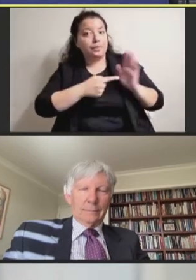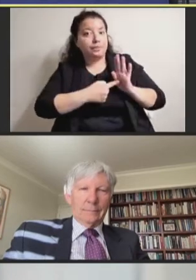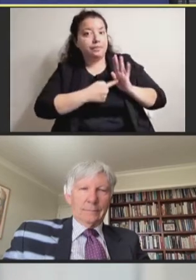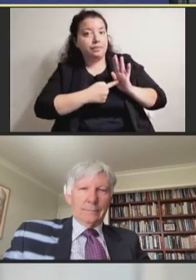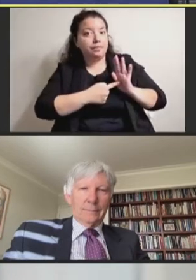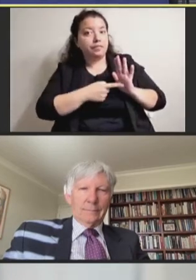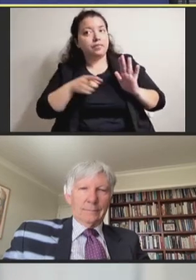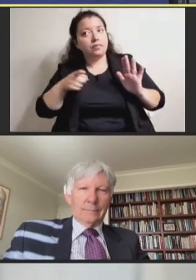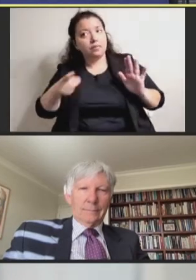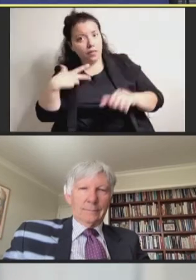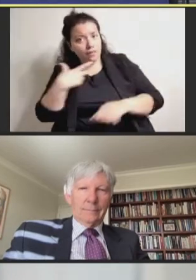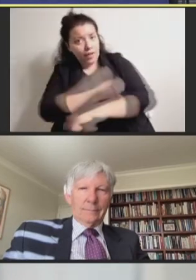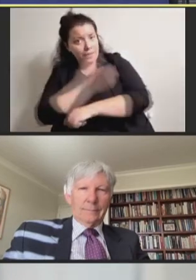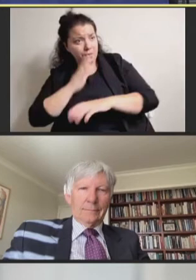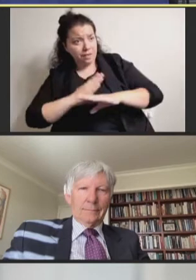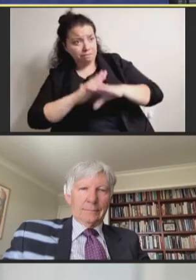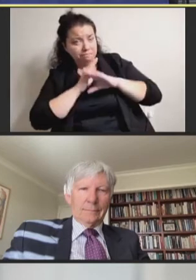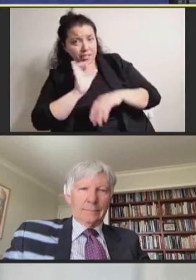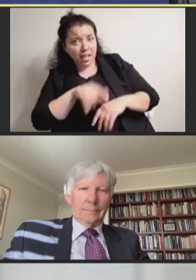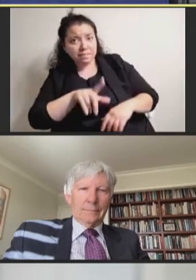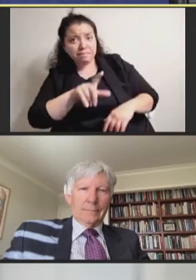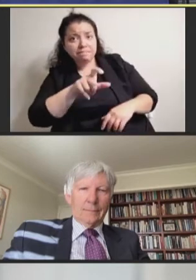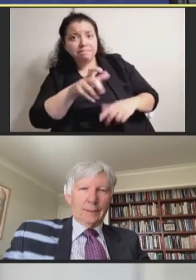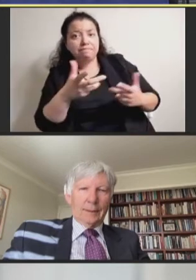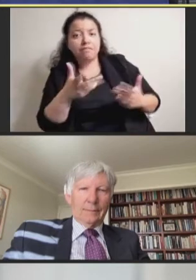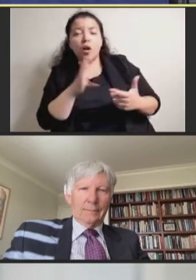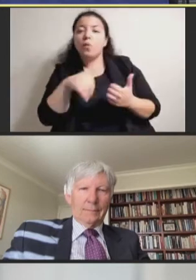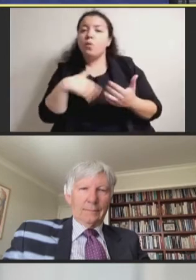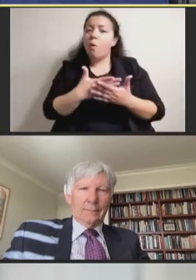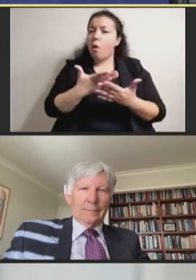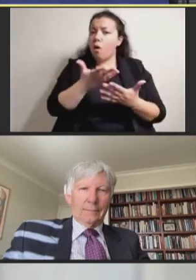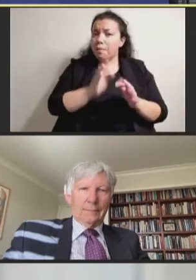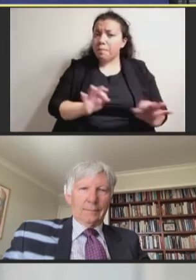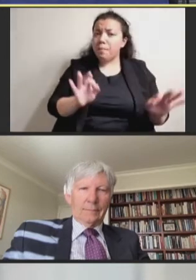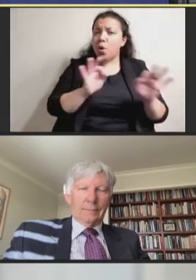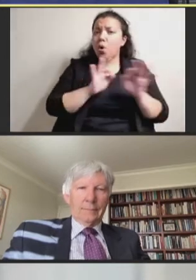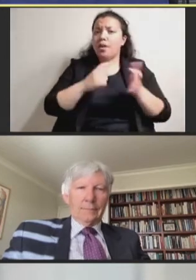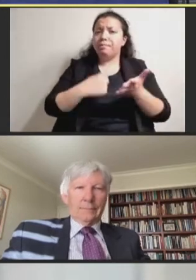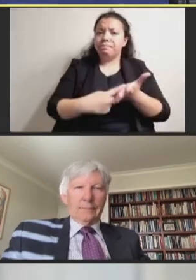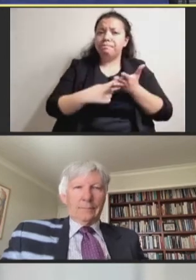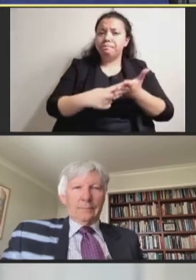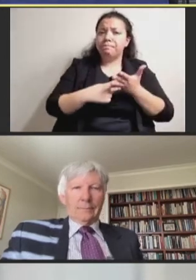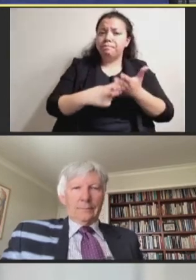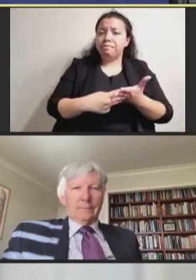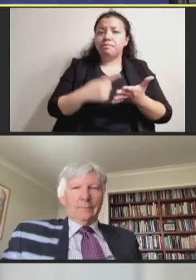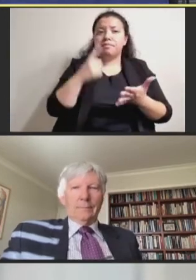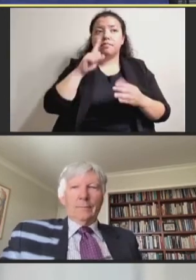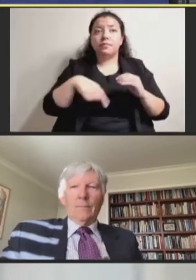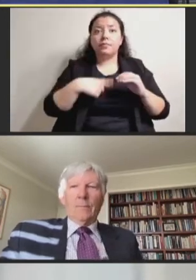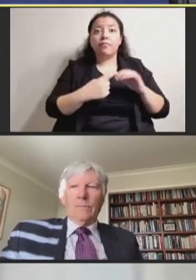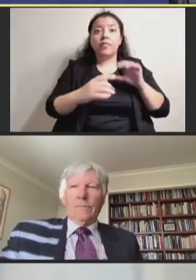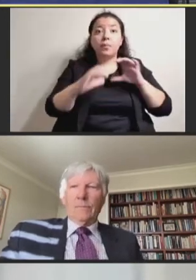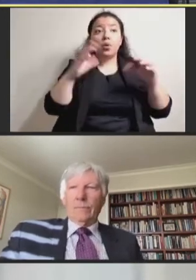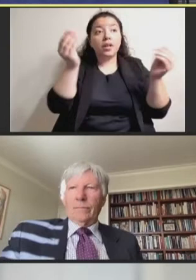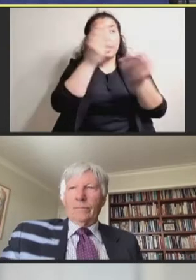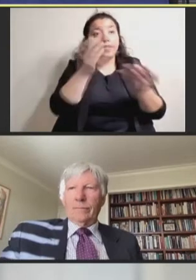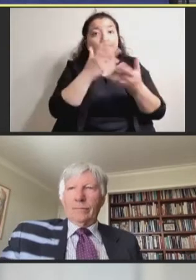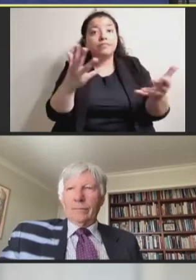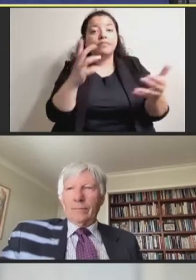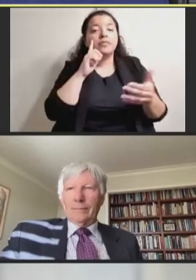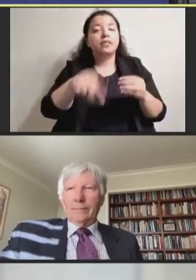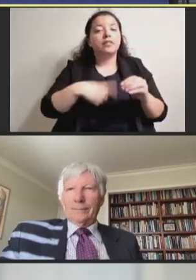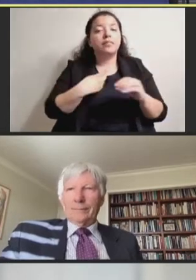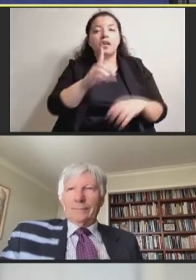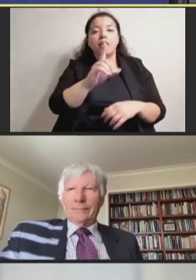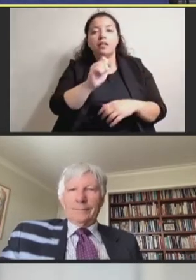behavior? All of those are very important questions on the communication side, on the data side, and on the